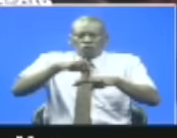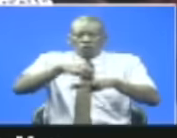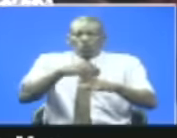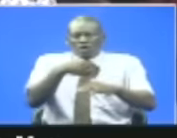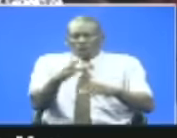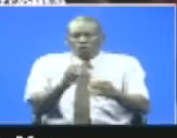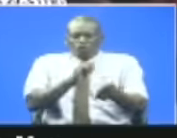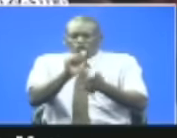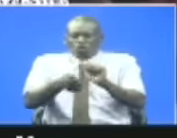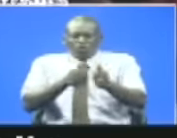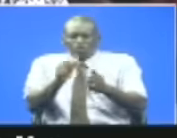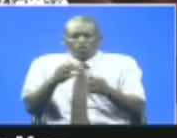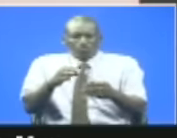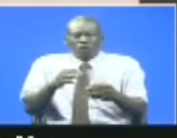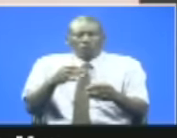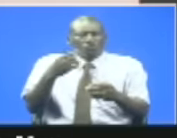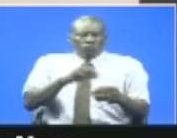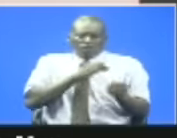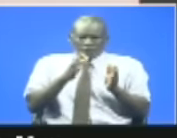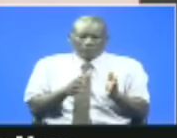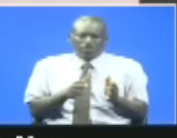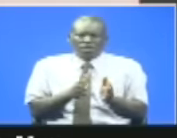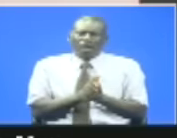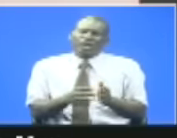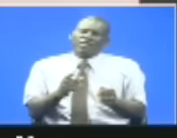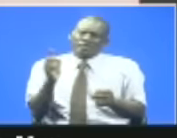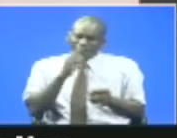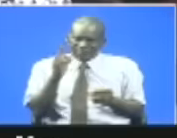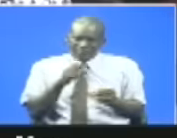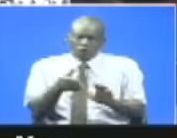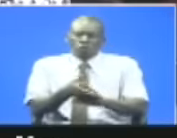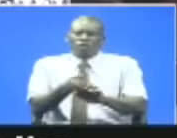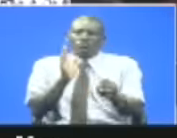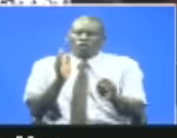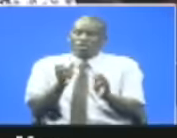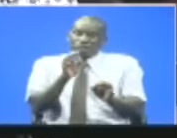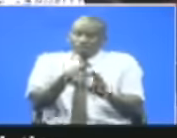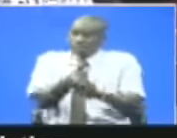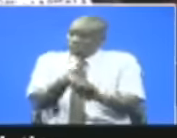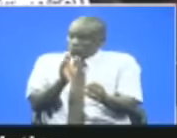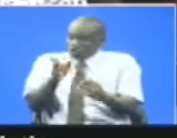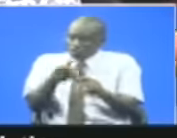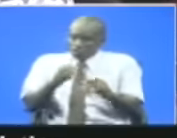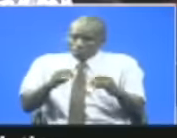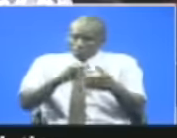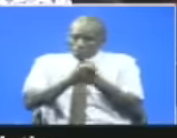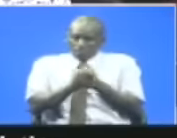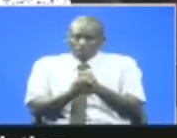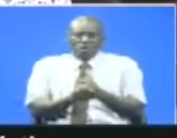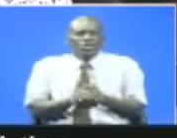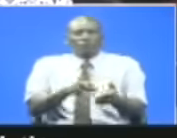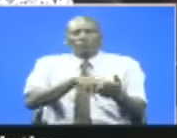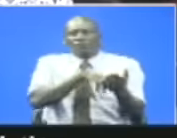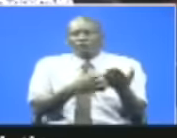without hurting themselves. And he's asserting his right to defect if that happens. And if he defects, he would lose. Because you need combined Jubilee